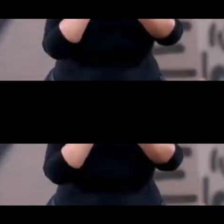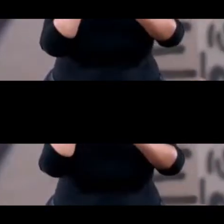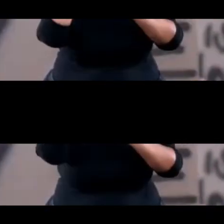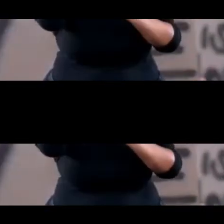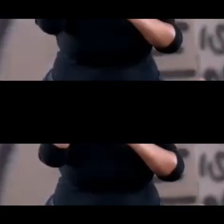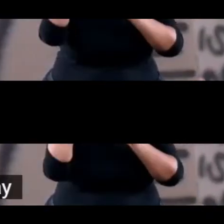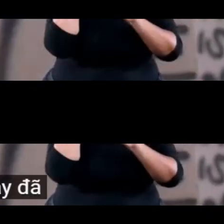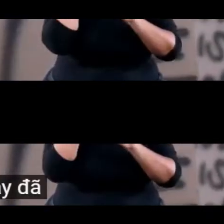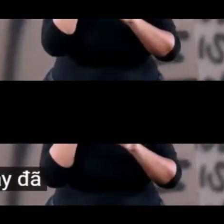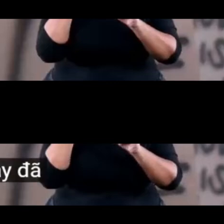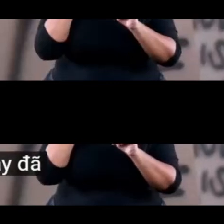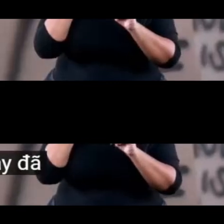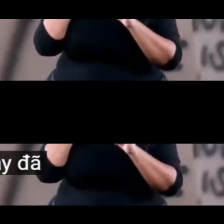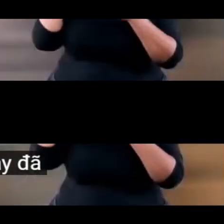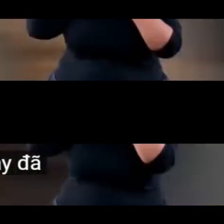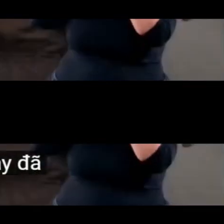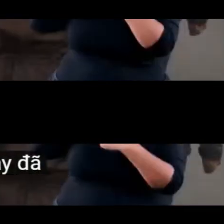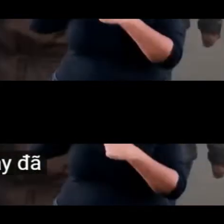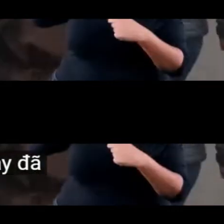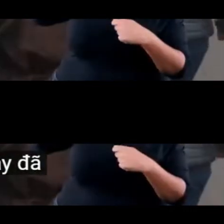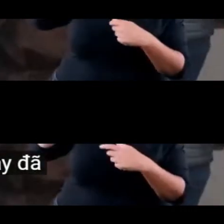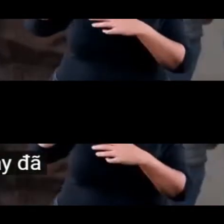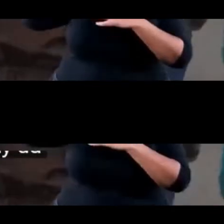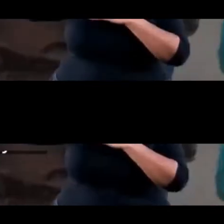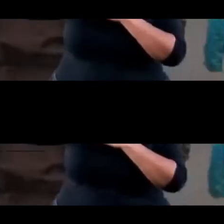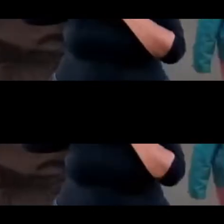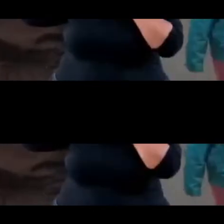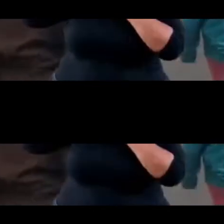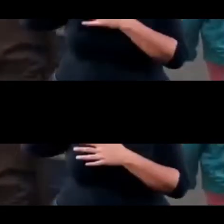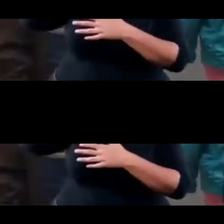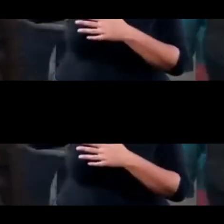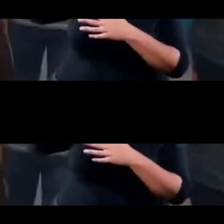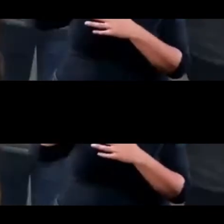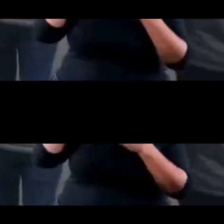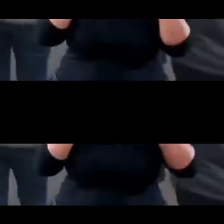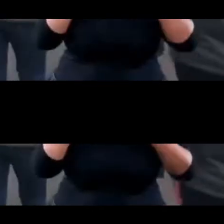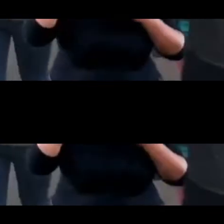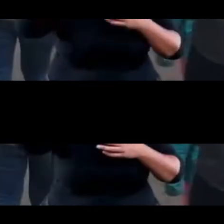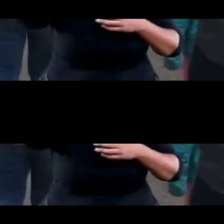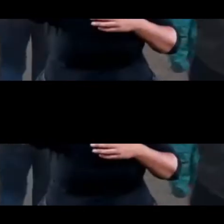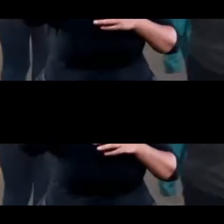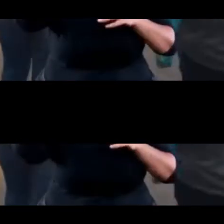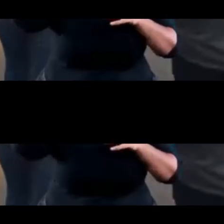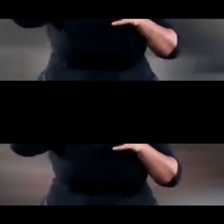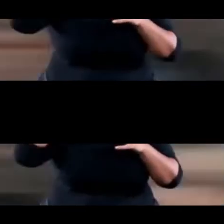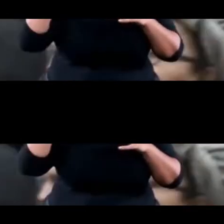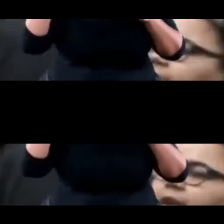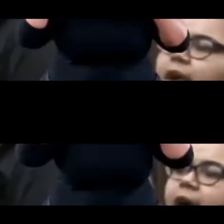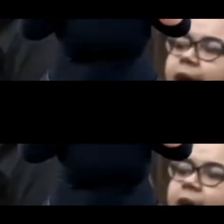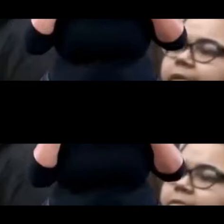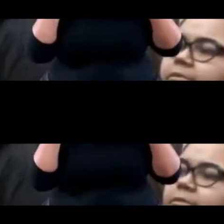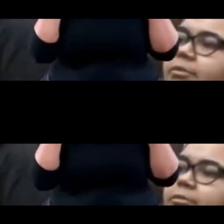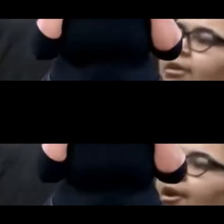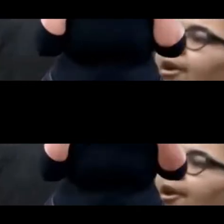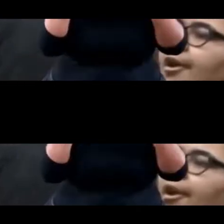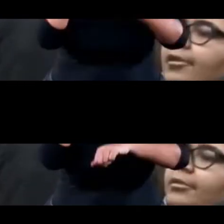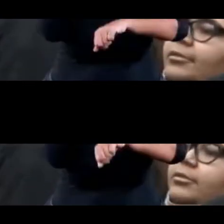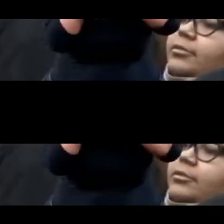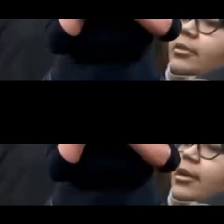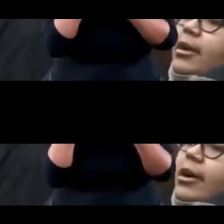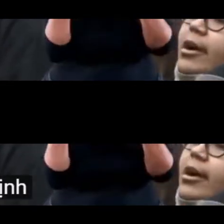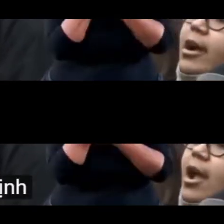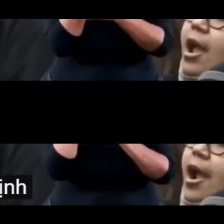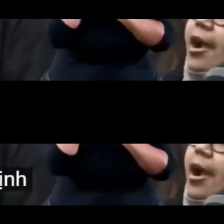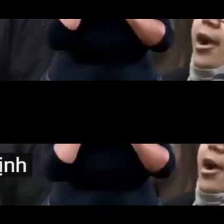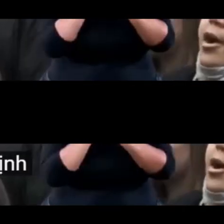of the towns in your state today decided that they didn't want to be governed or ruled by their leaders? Maybe the citizens in your